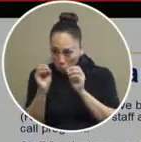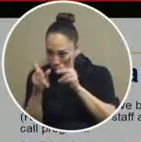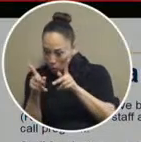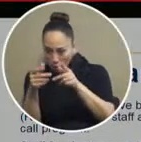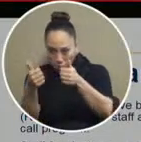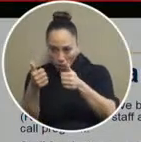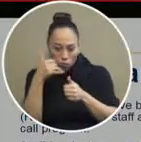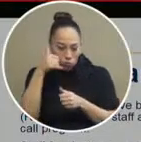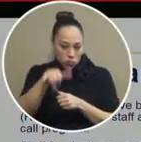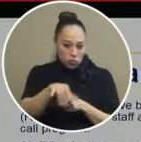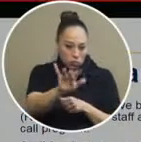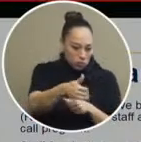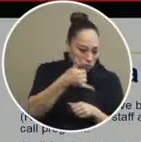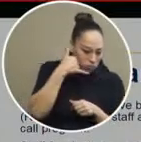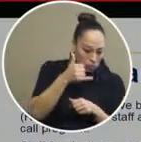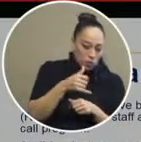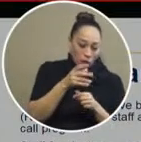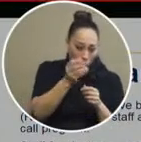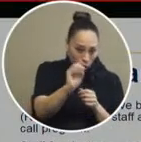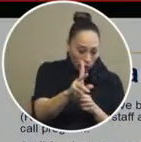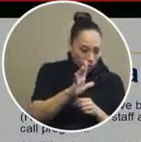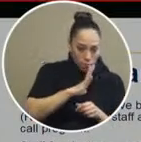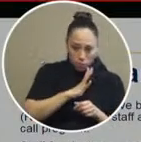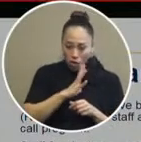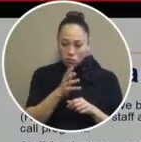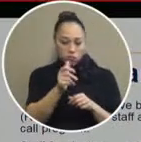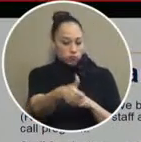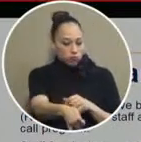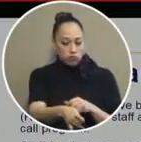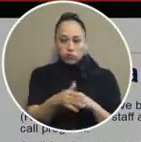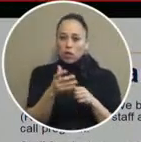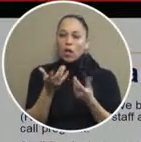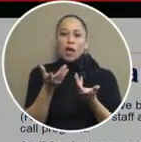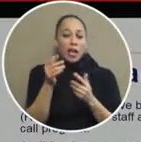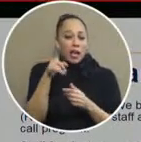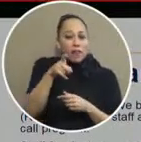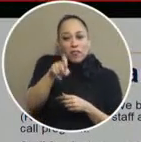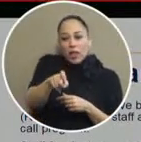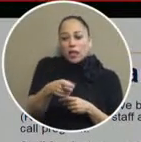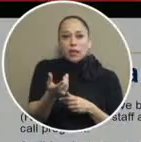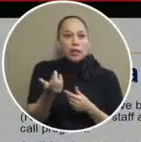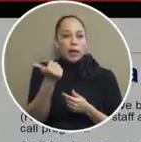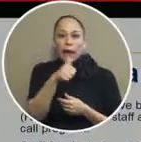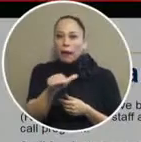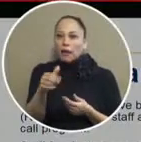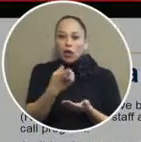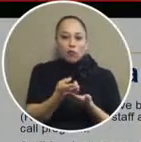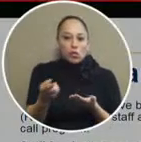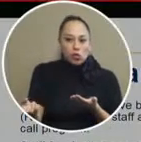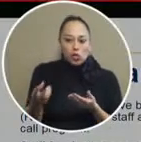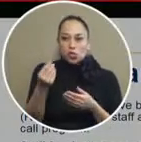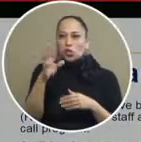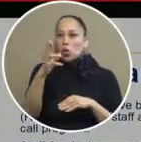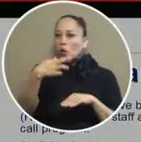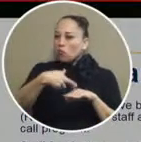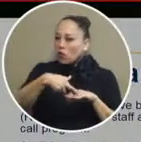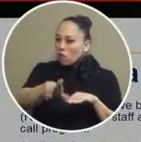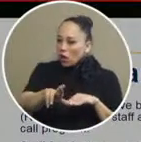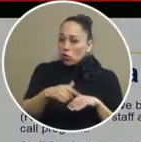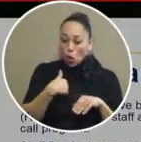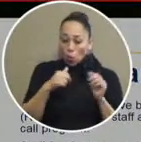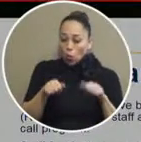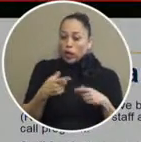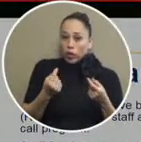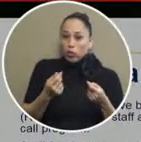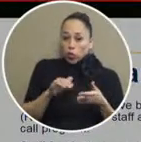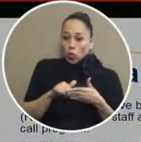okay, assessing if they need anything. If they are needing resources or referrals, we're able to do that,